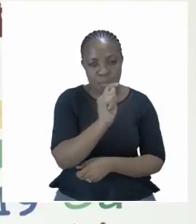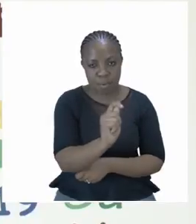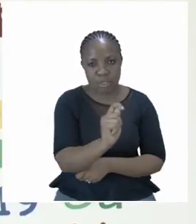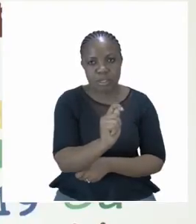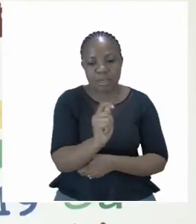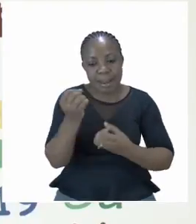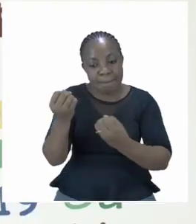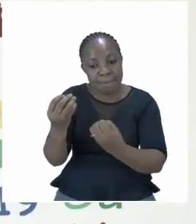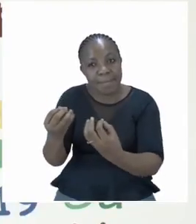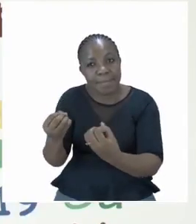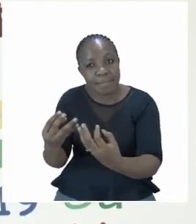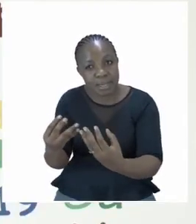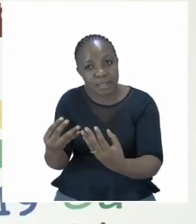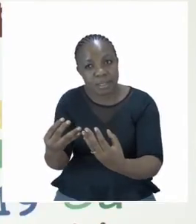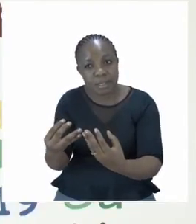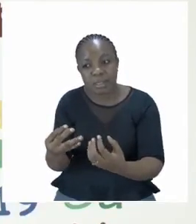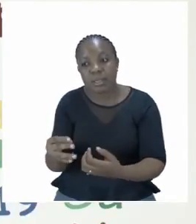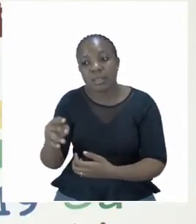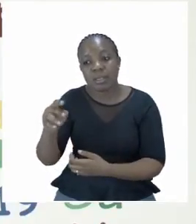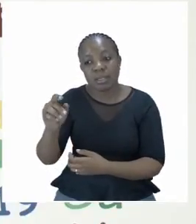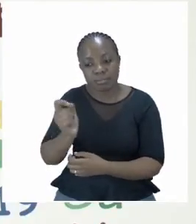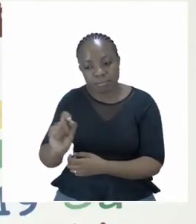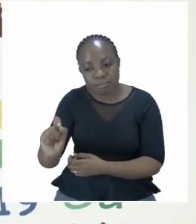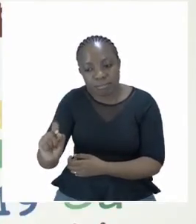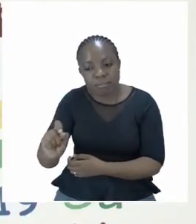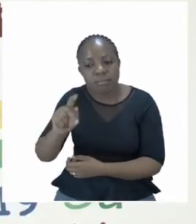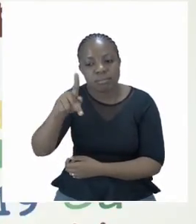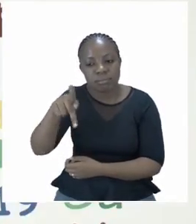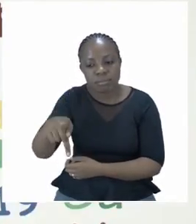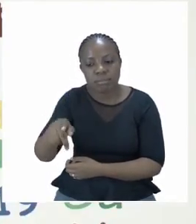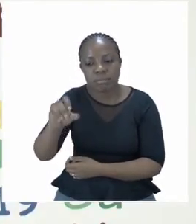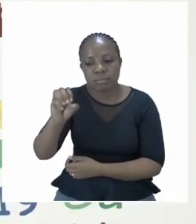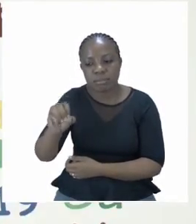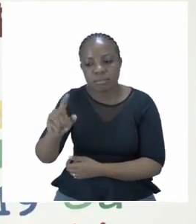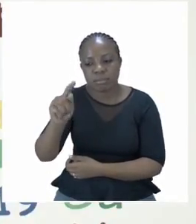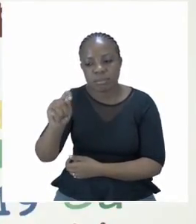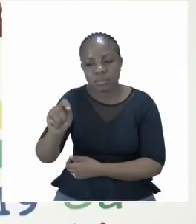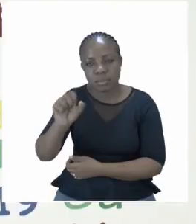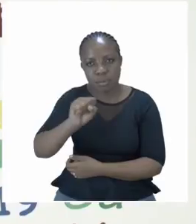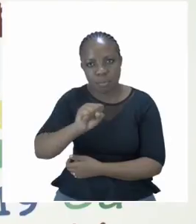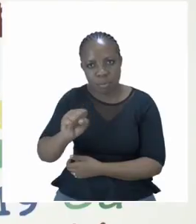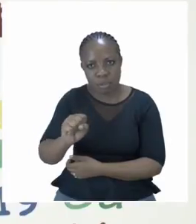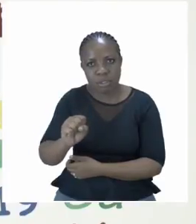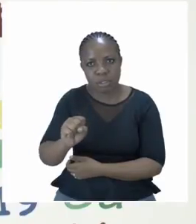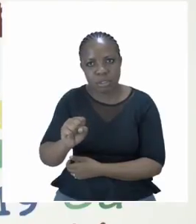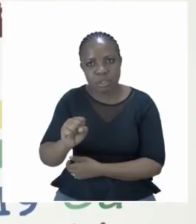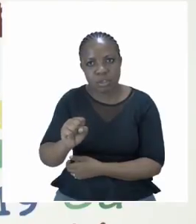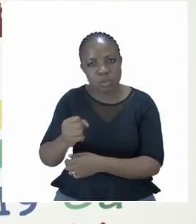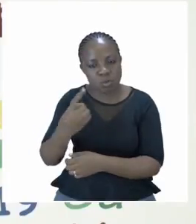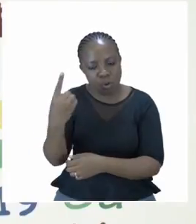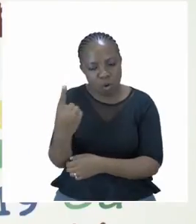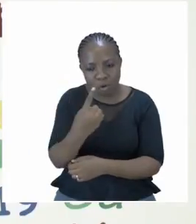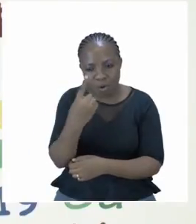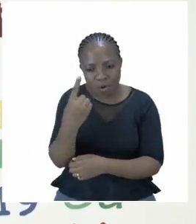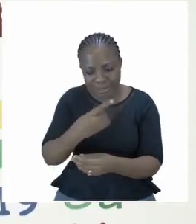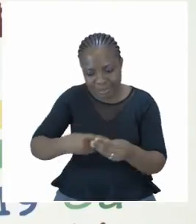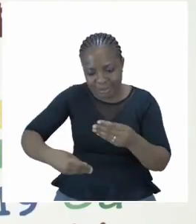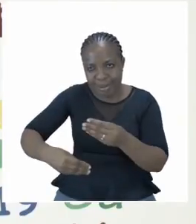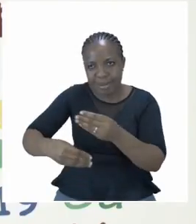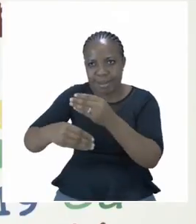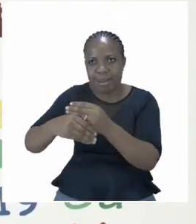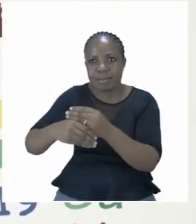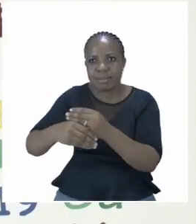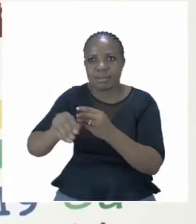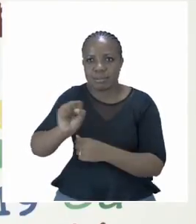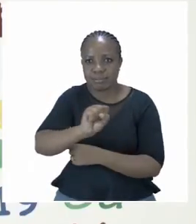word pots. Don't forget to put your S because the S is